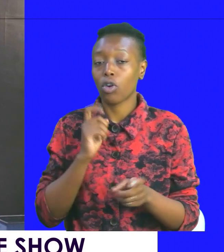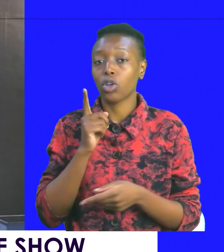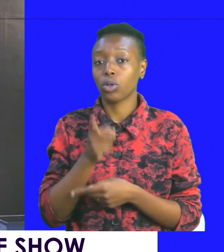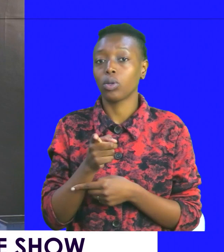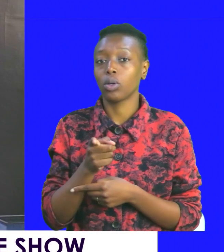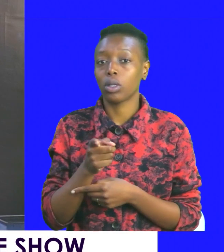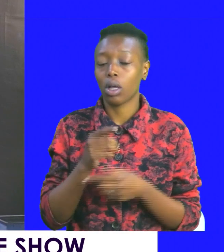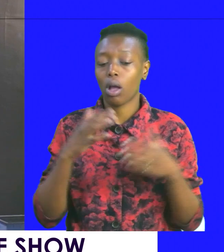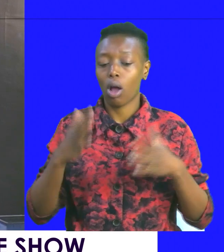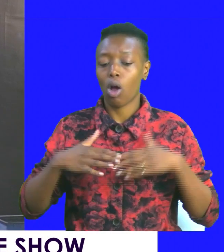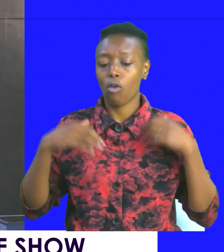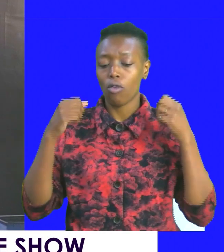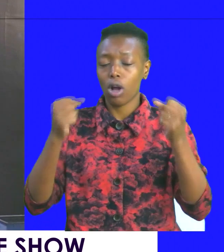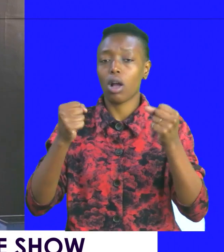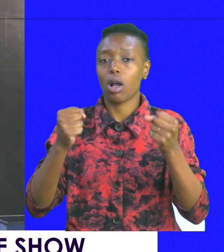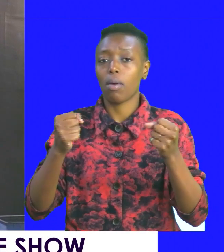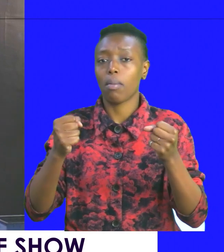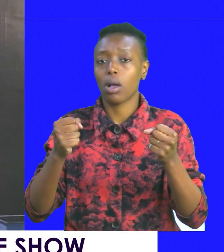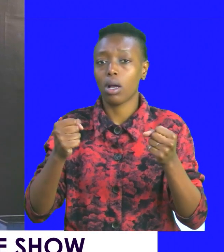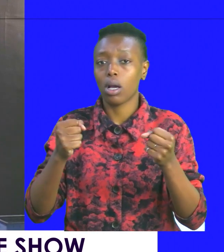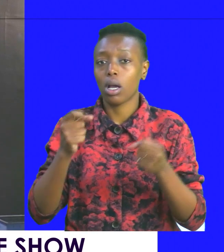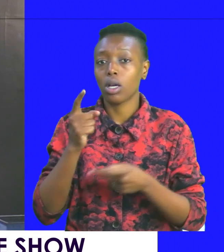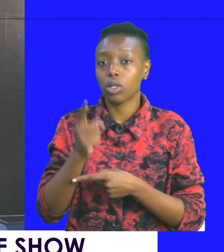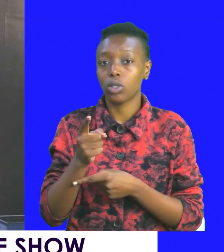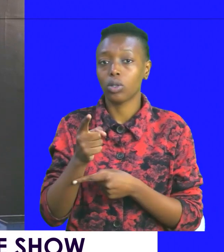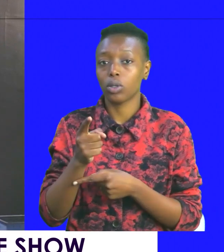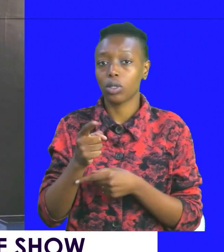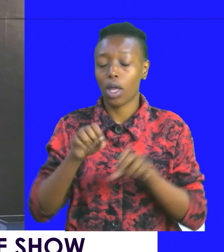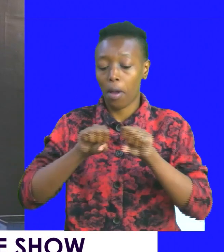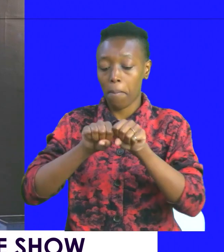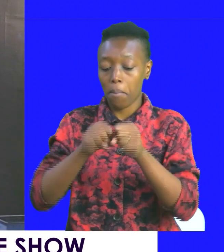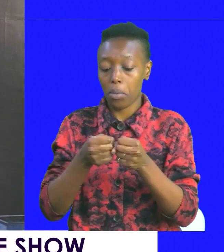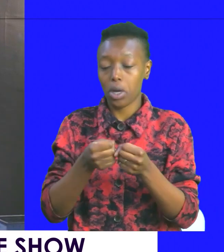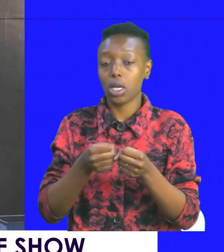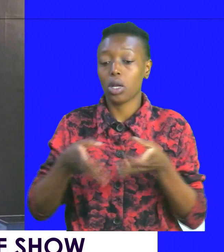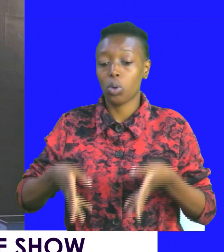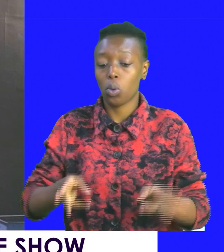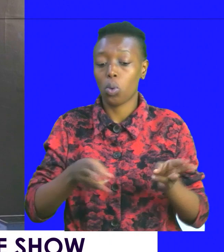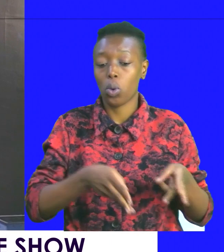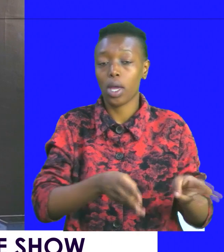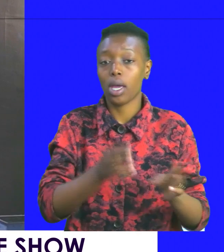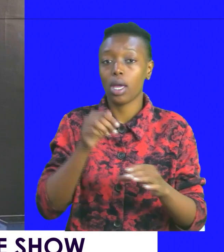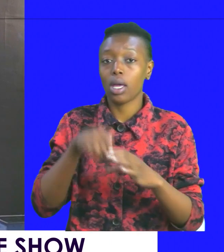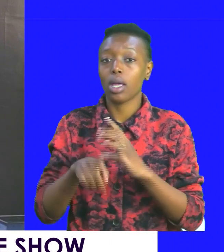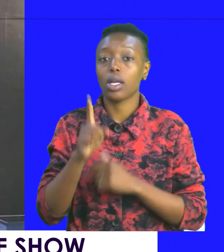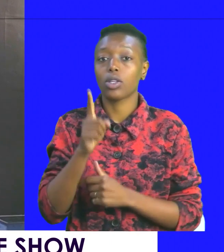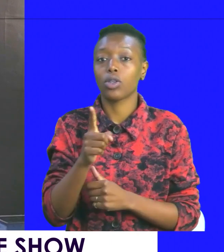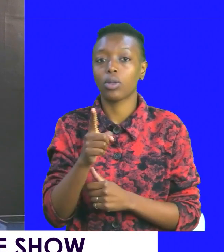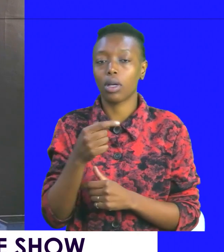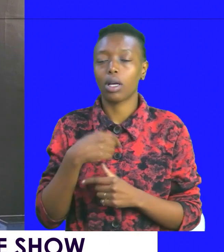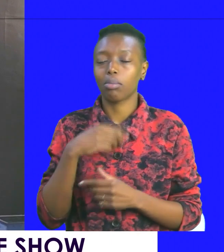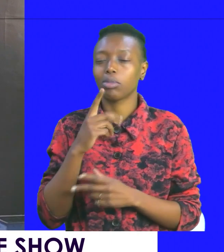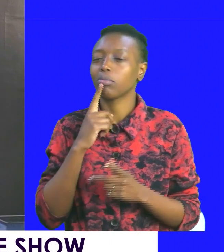you, there is a breaking through you. I'm speaking some deeper language